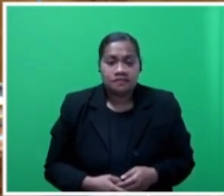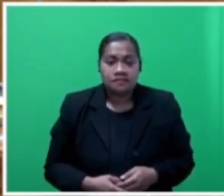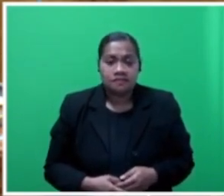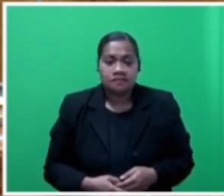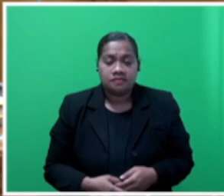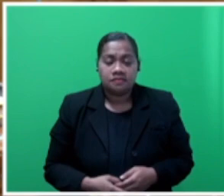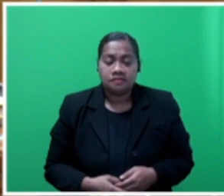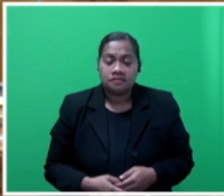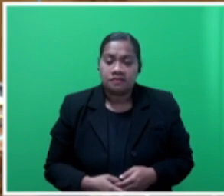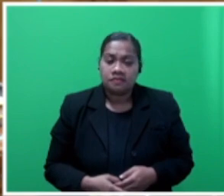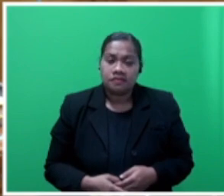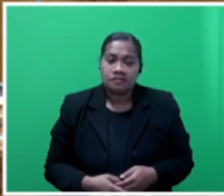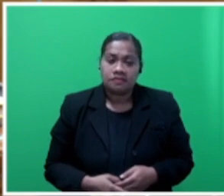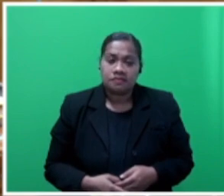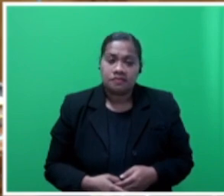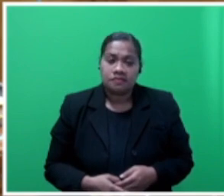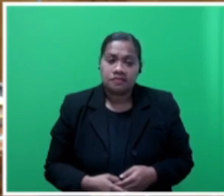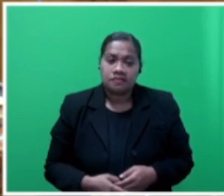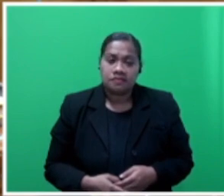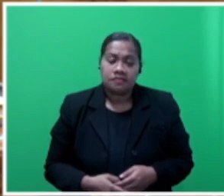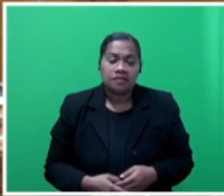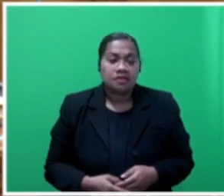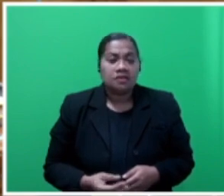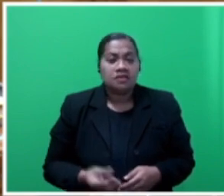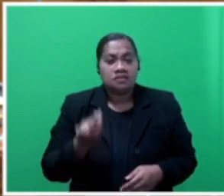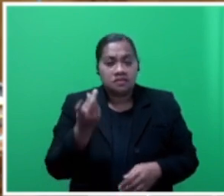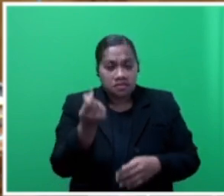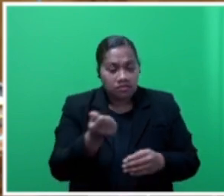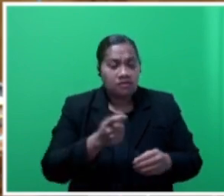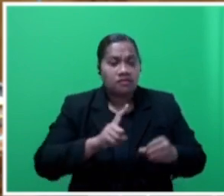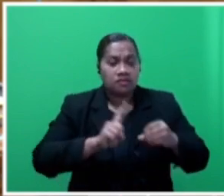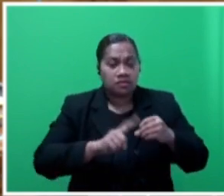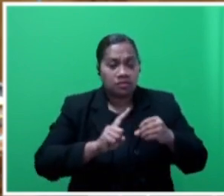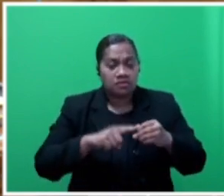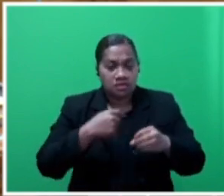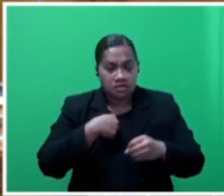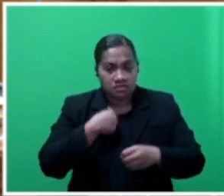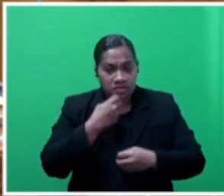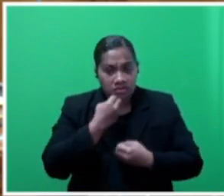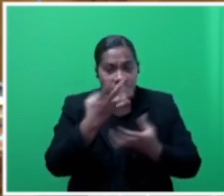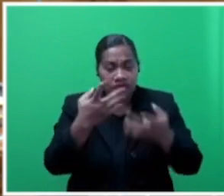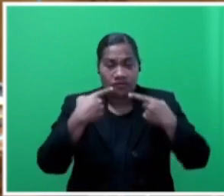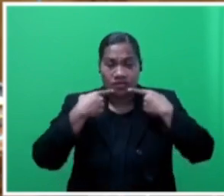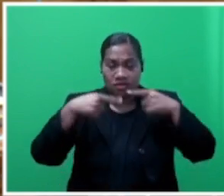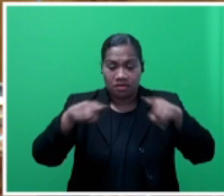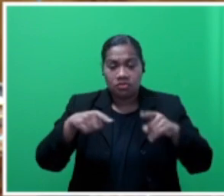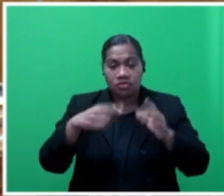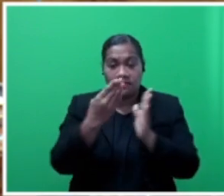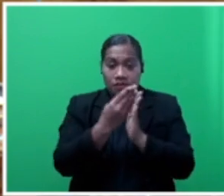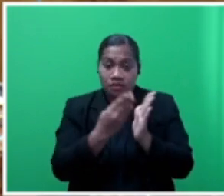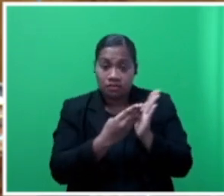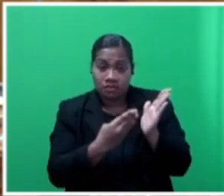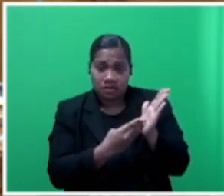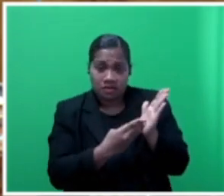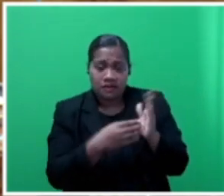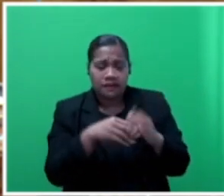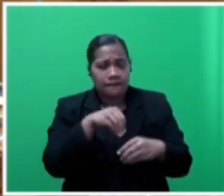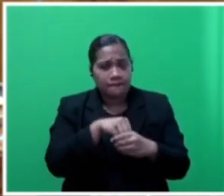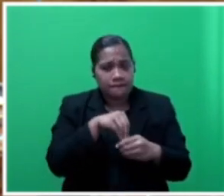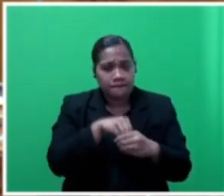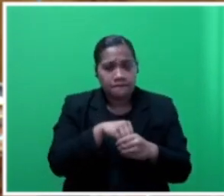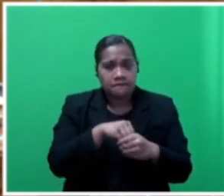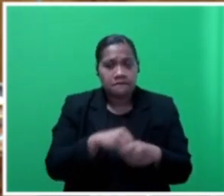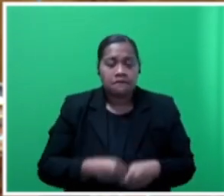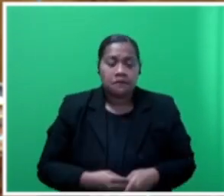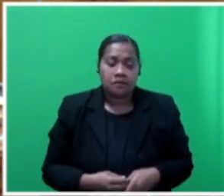So some of the fundamental questions that I've been raising in anticipation for the announcement of this revised budget includes, will the